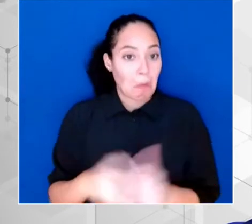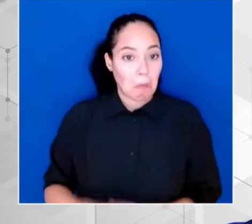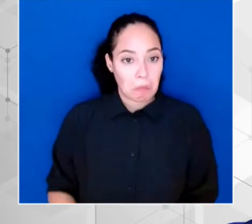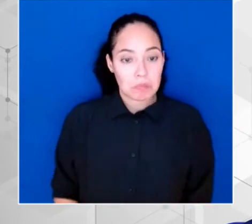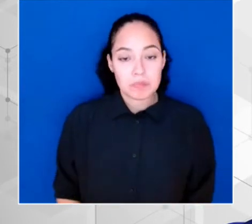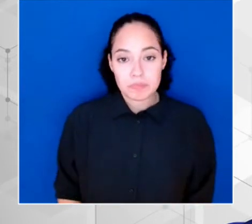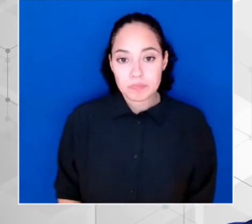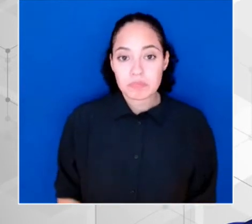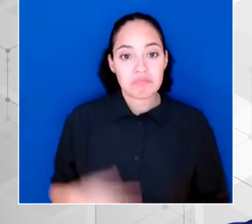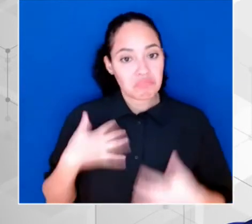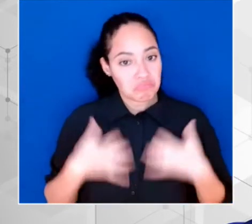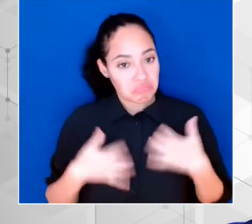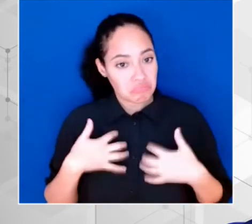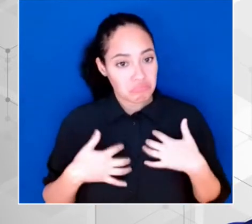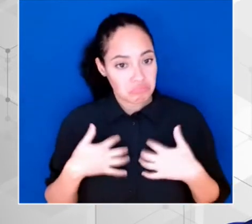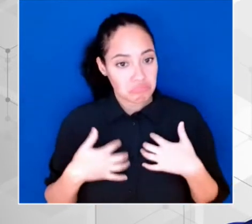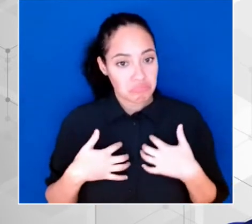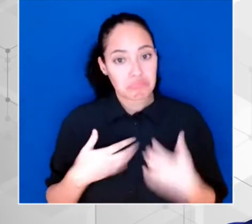us to